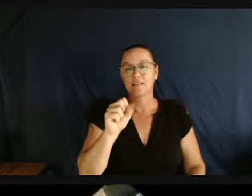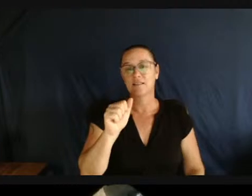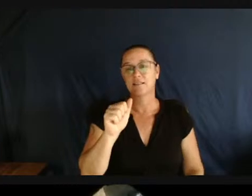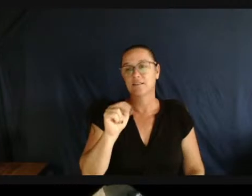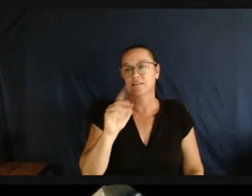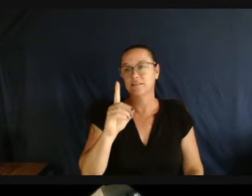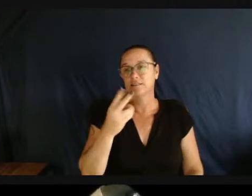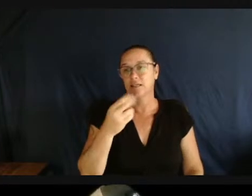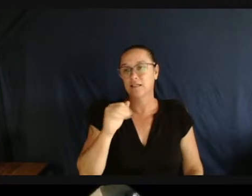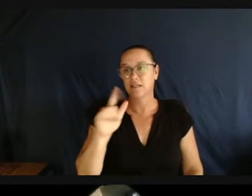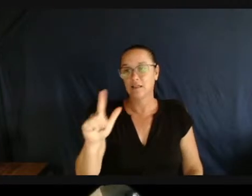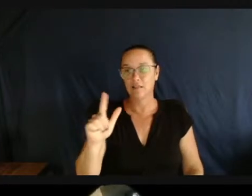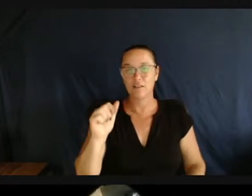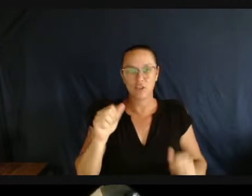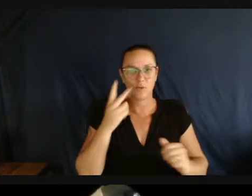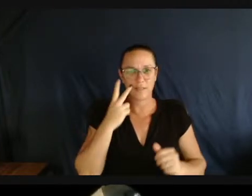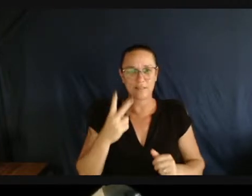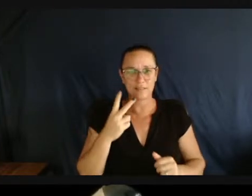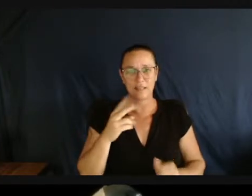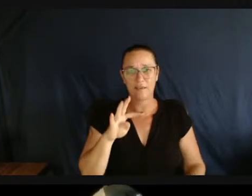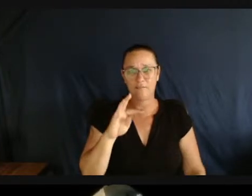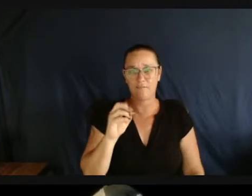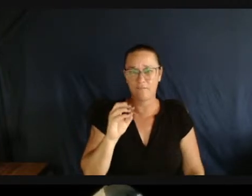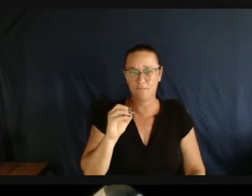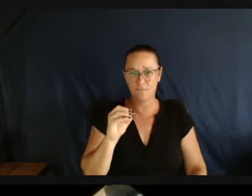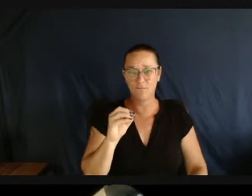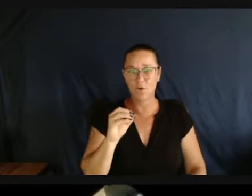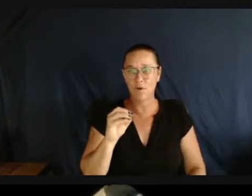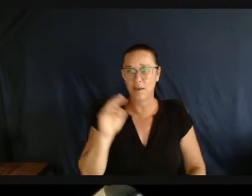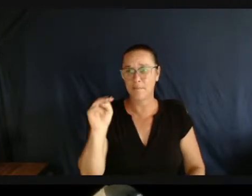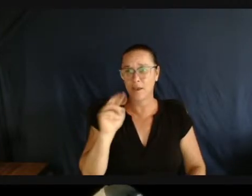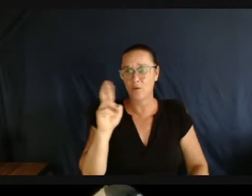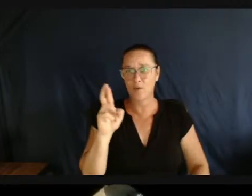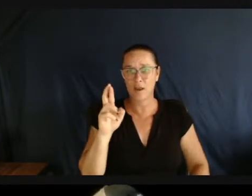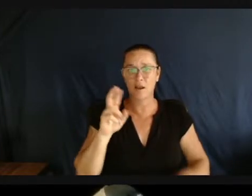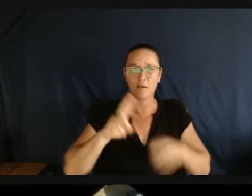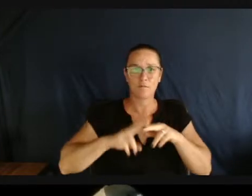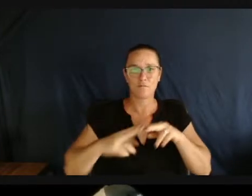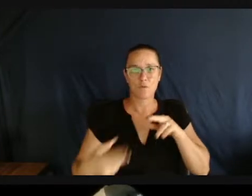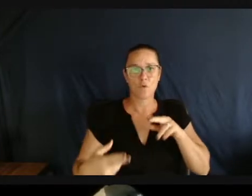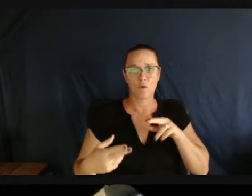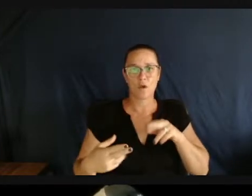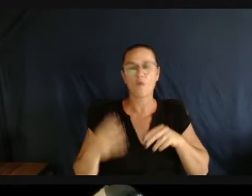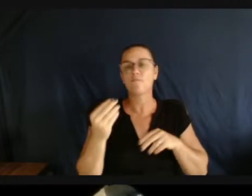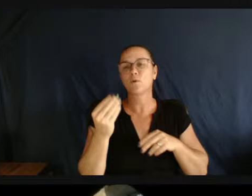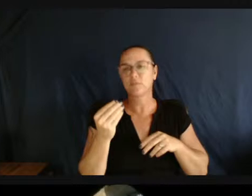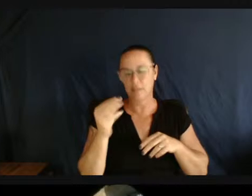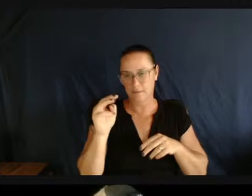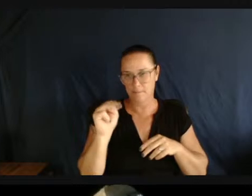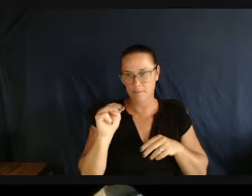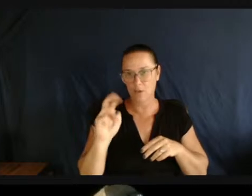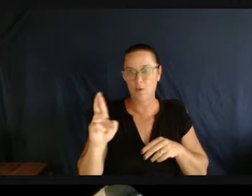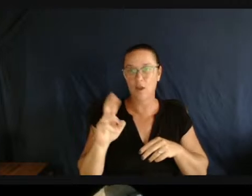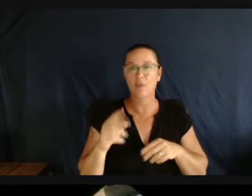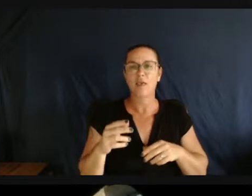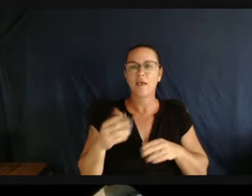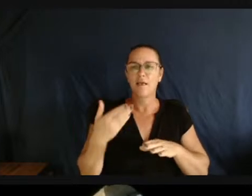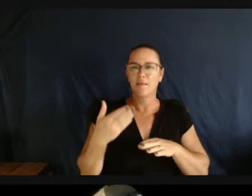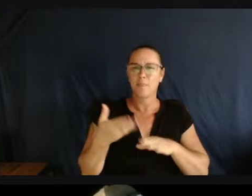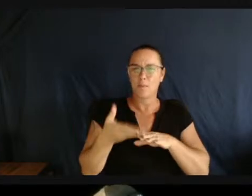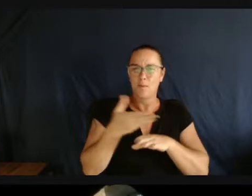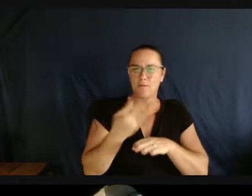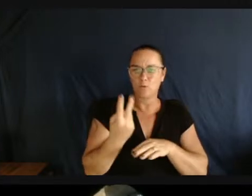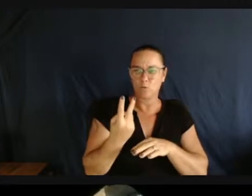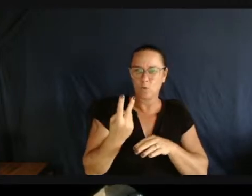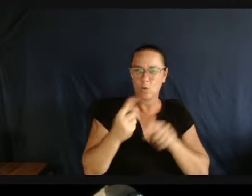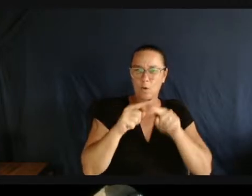microradian drop right there. You can see it compares about twice as much as the previous one. The previous 2, in fact, were smaller drops. It takes the third